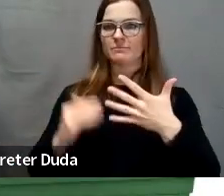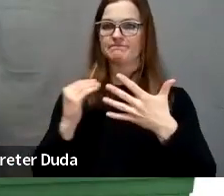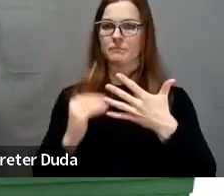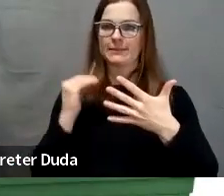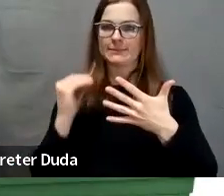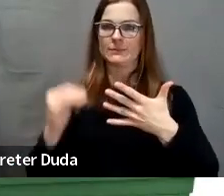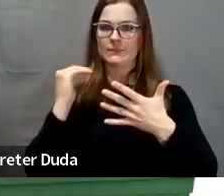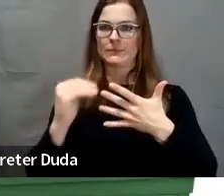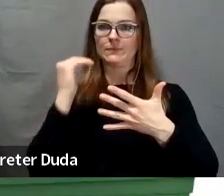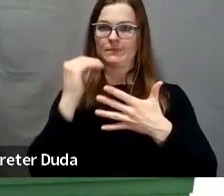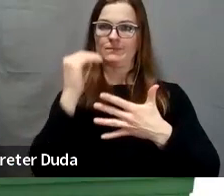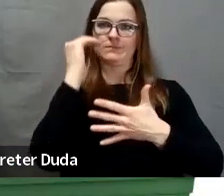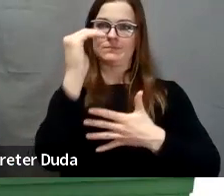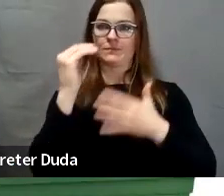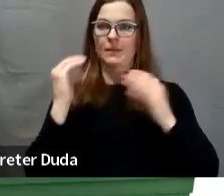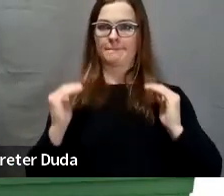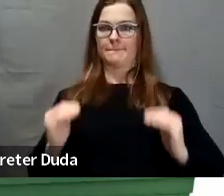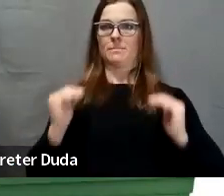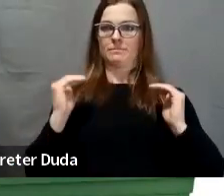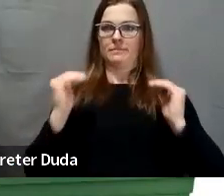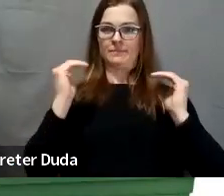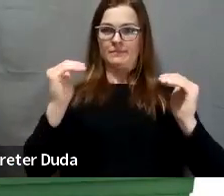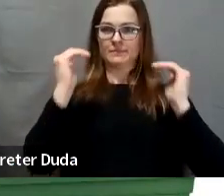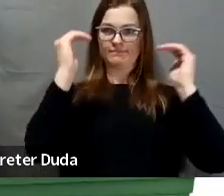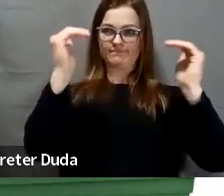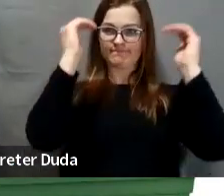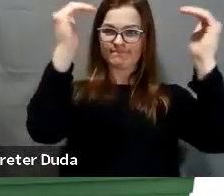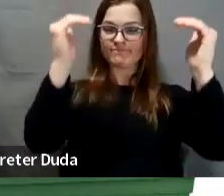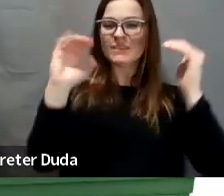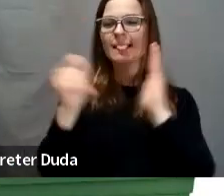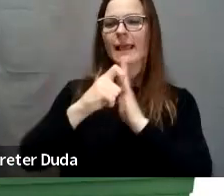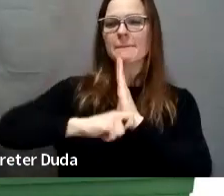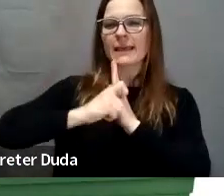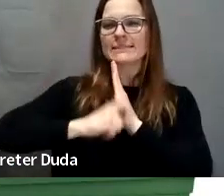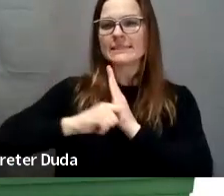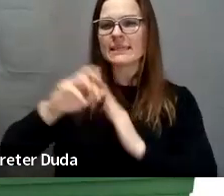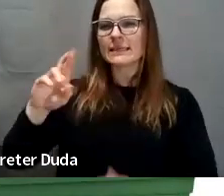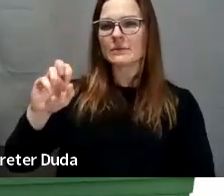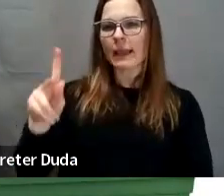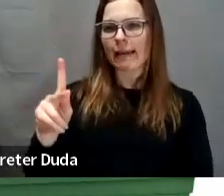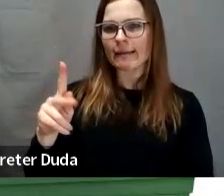planter system. So it looks kind of like a magazine rack, and it has window,